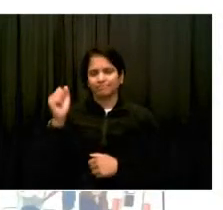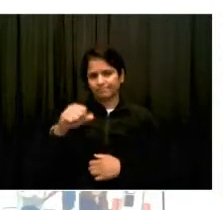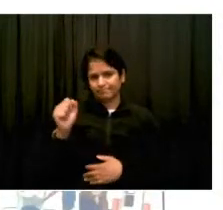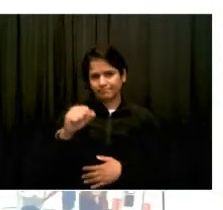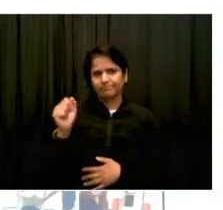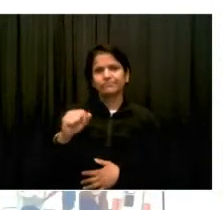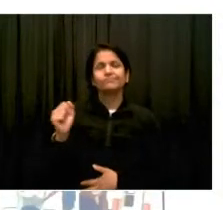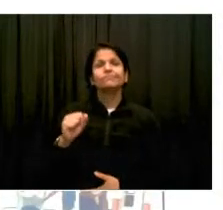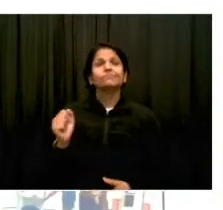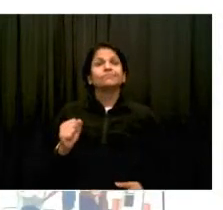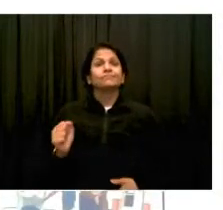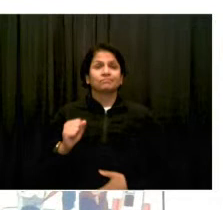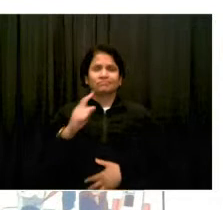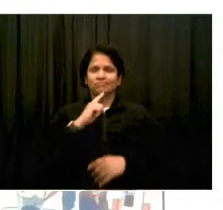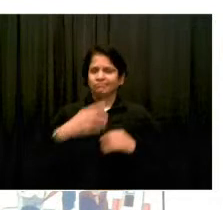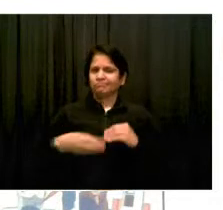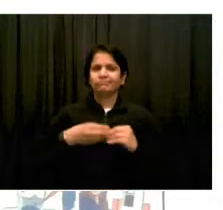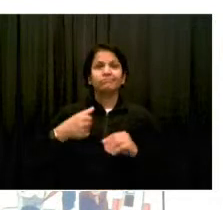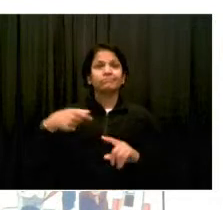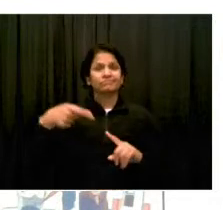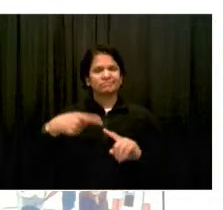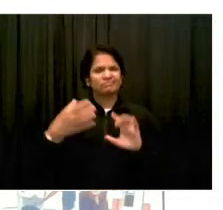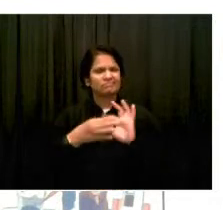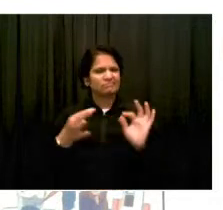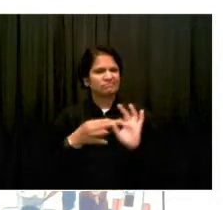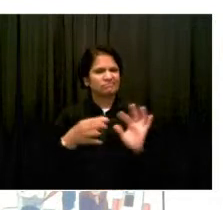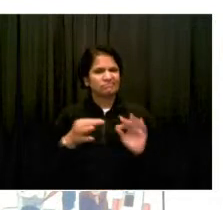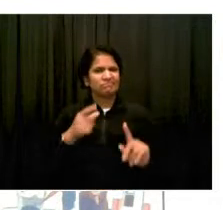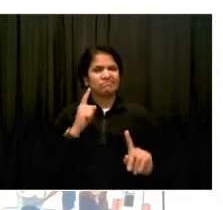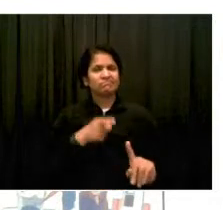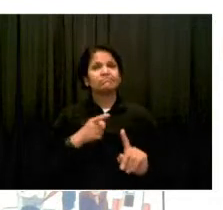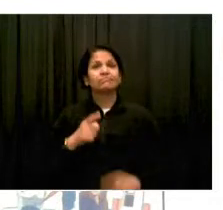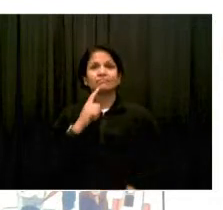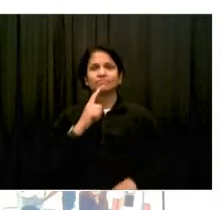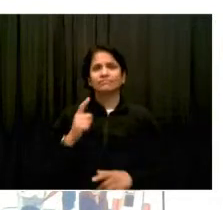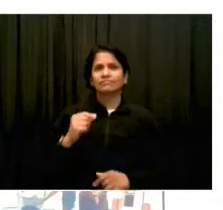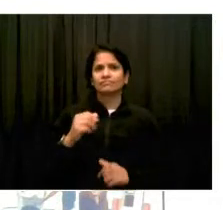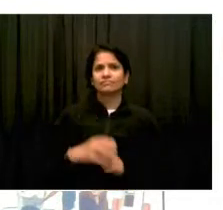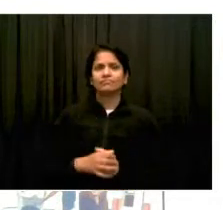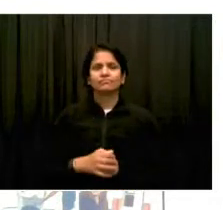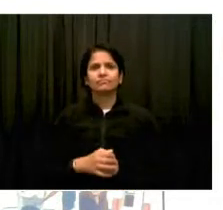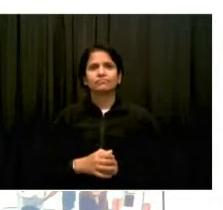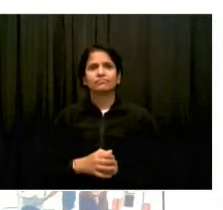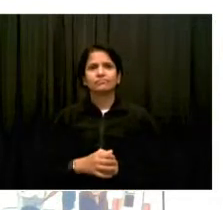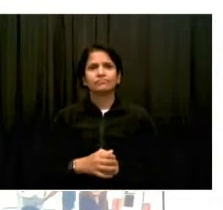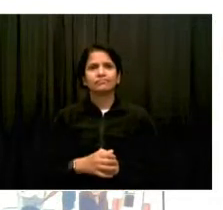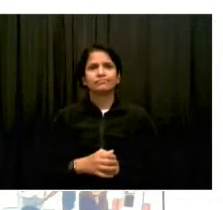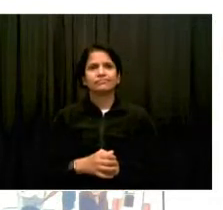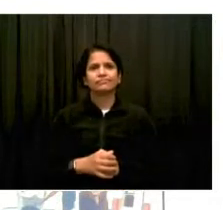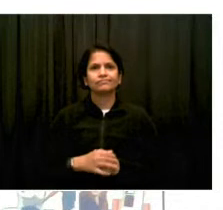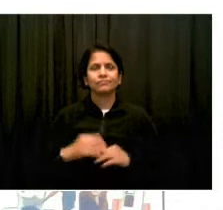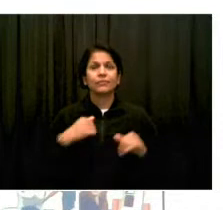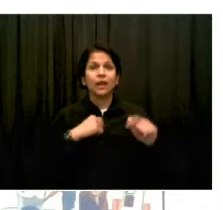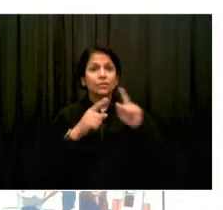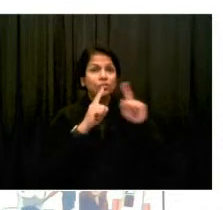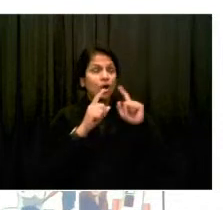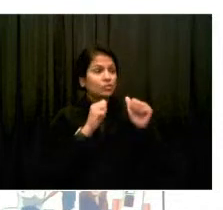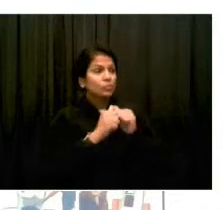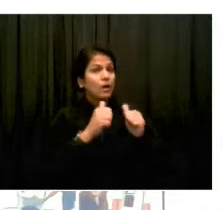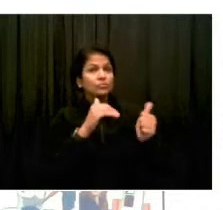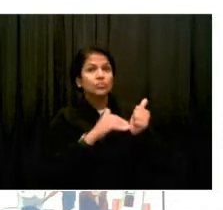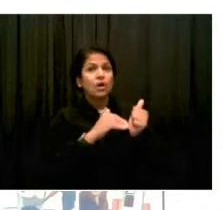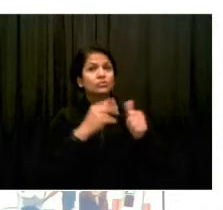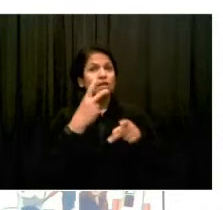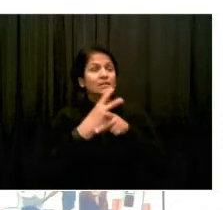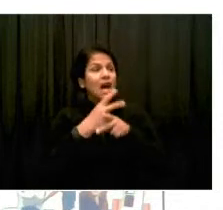has said, that's been my experience as well, talking to my fellow clinicians and other healthcare workers, is